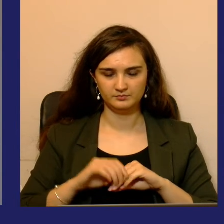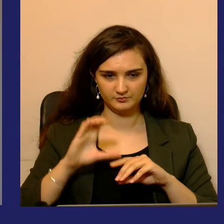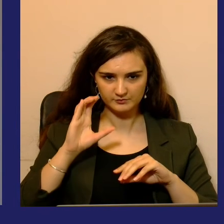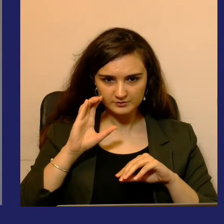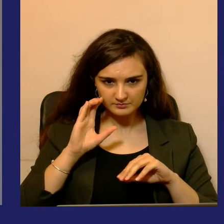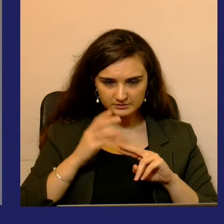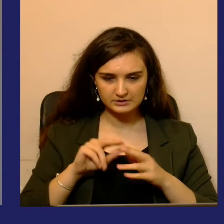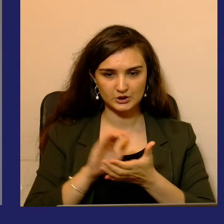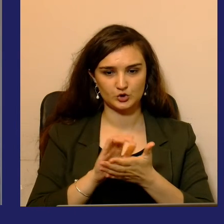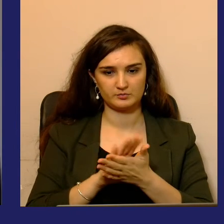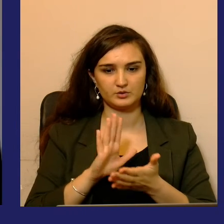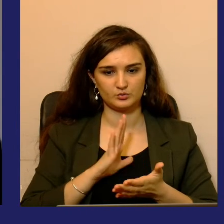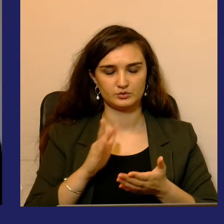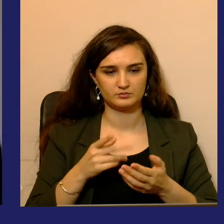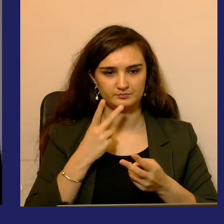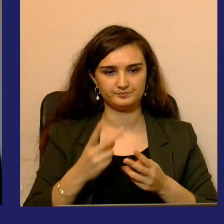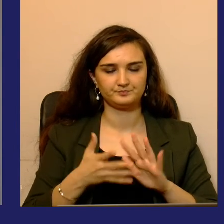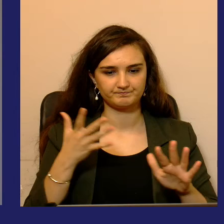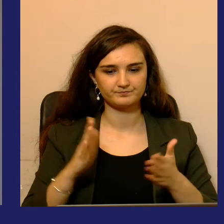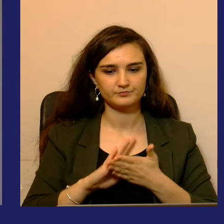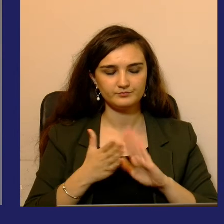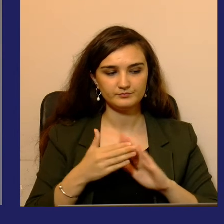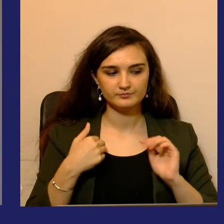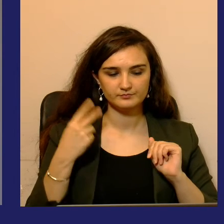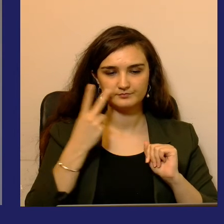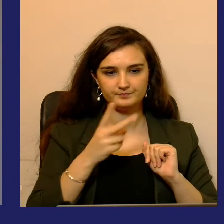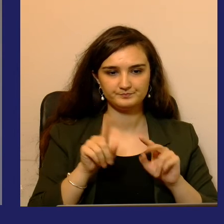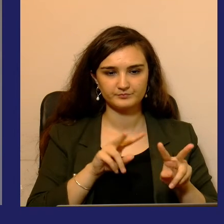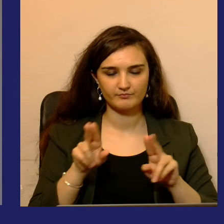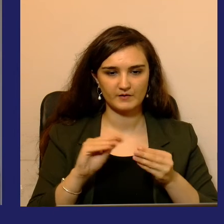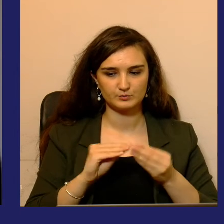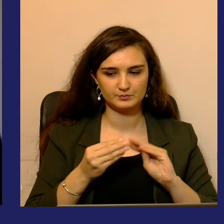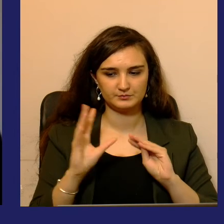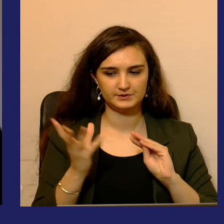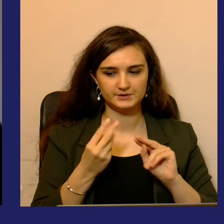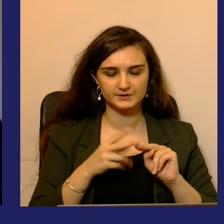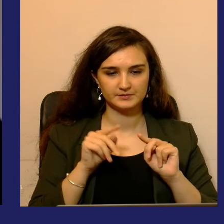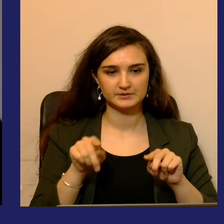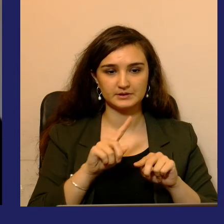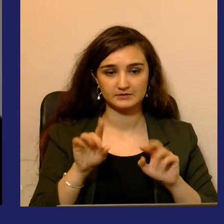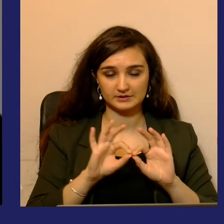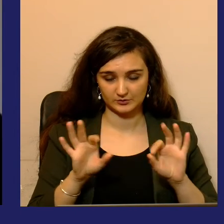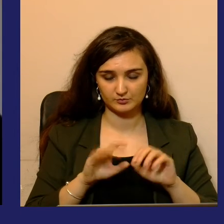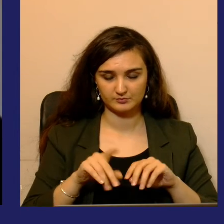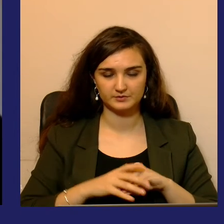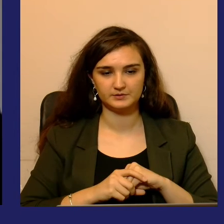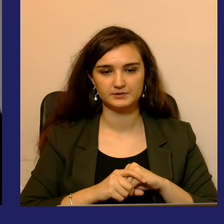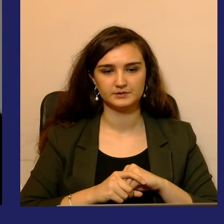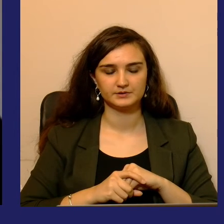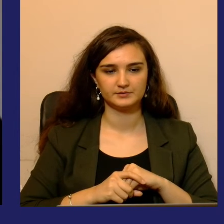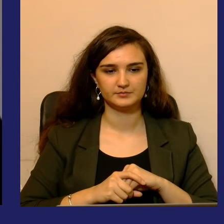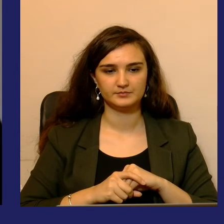certainly witnessed some of the challenges you're talking about. And I think firstly, I want to reinforce your point